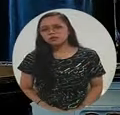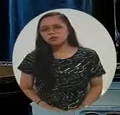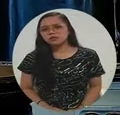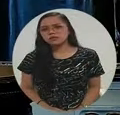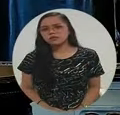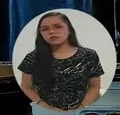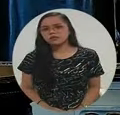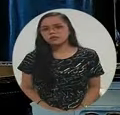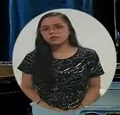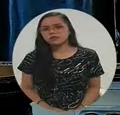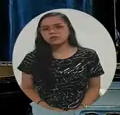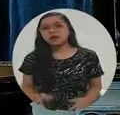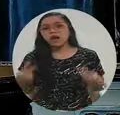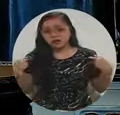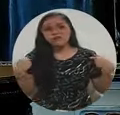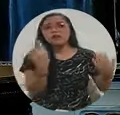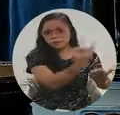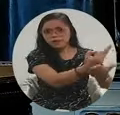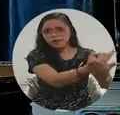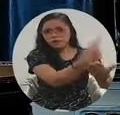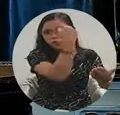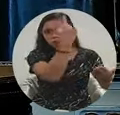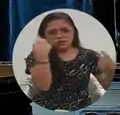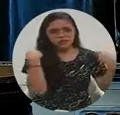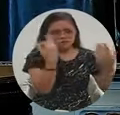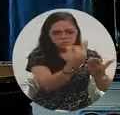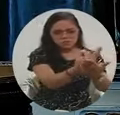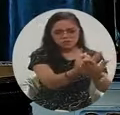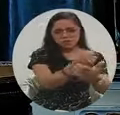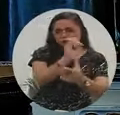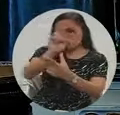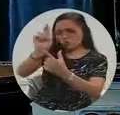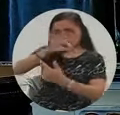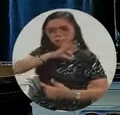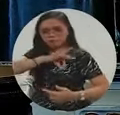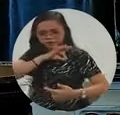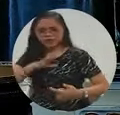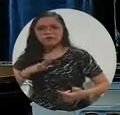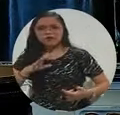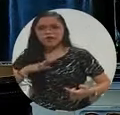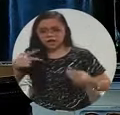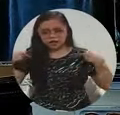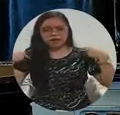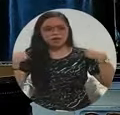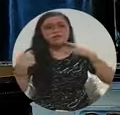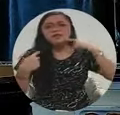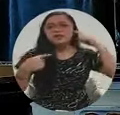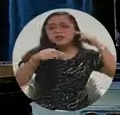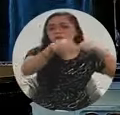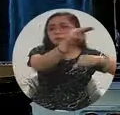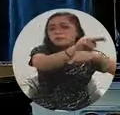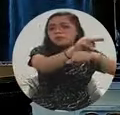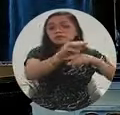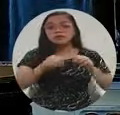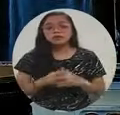It is the most difficult thing. There is money, there is, you can have sales, you can have prospects in the